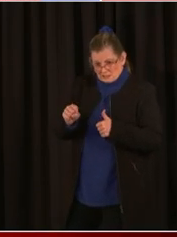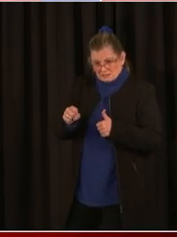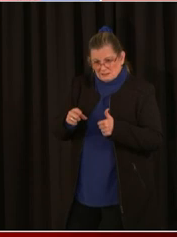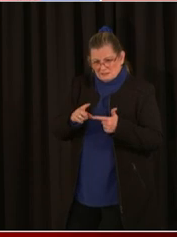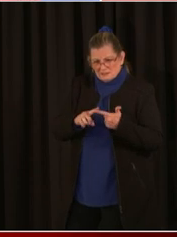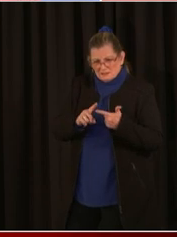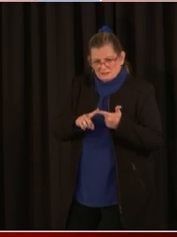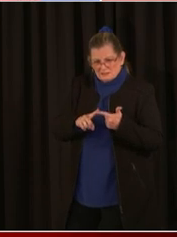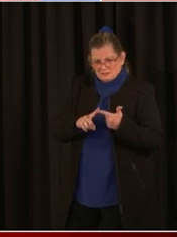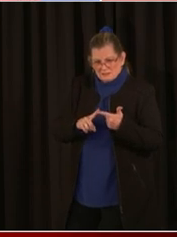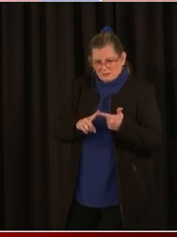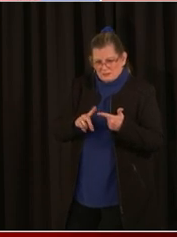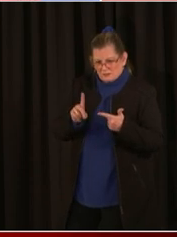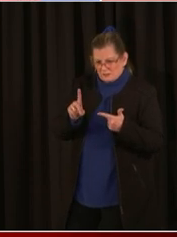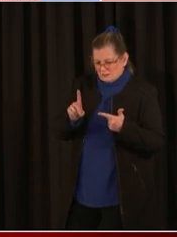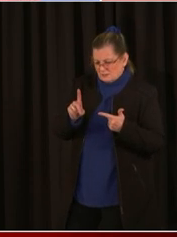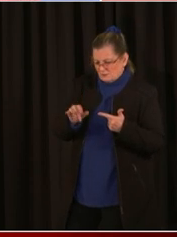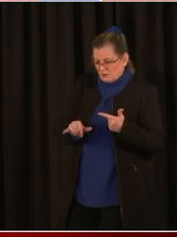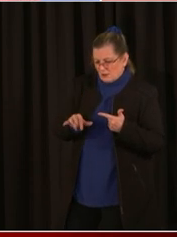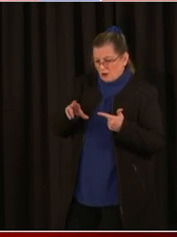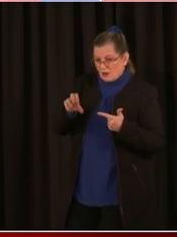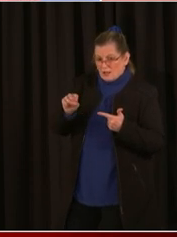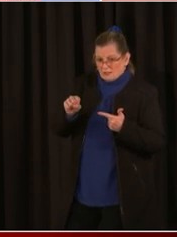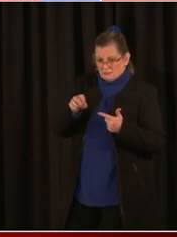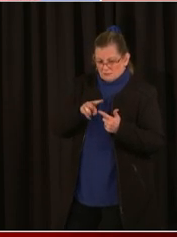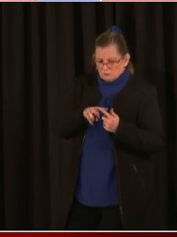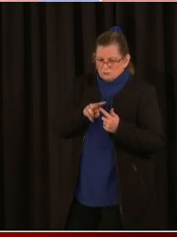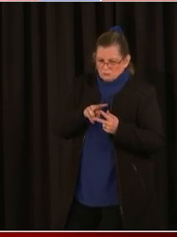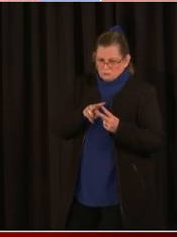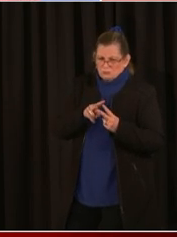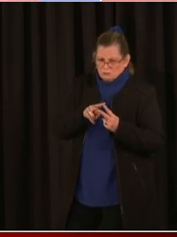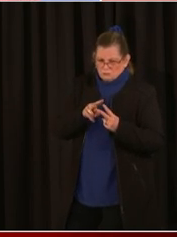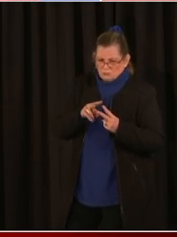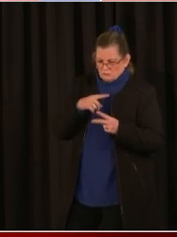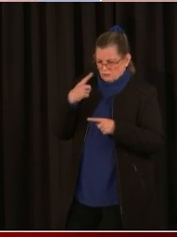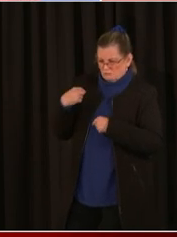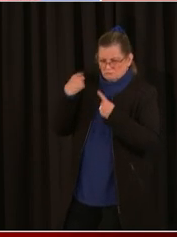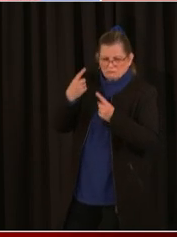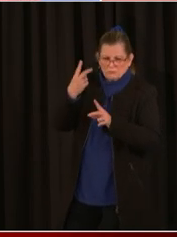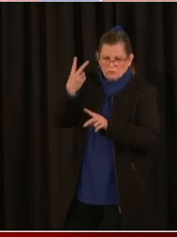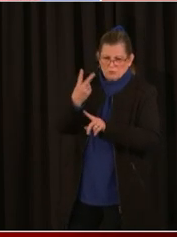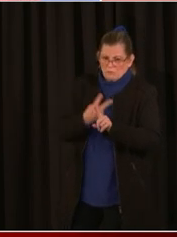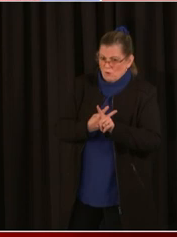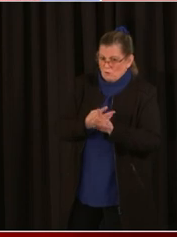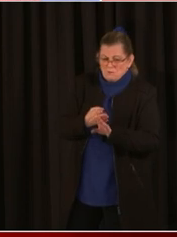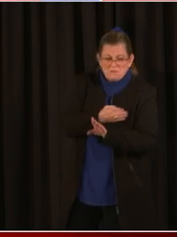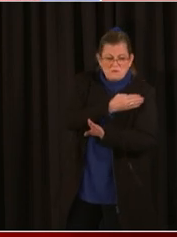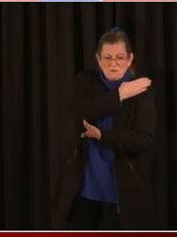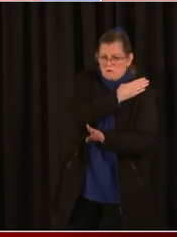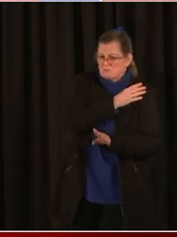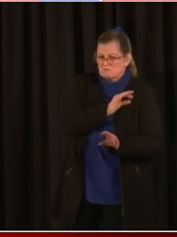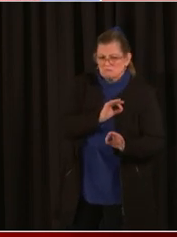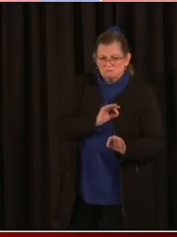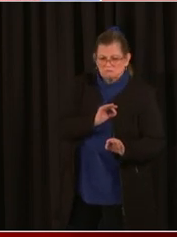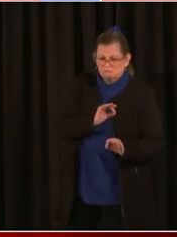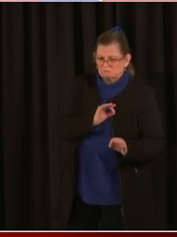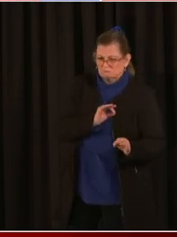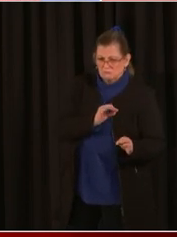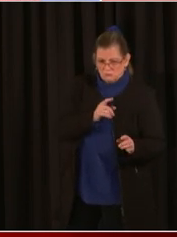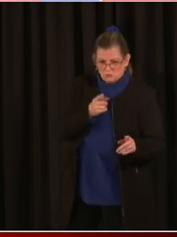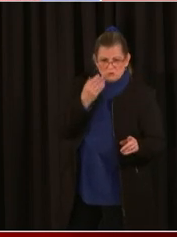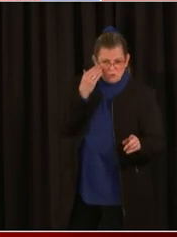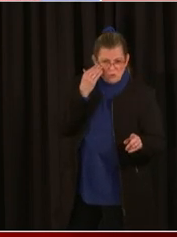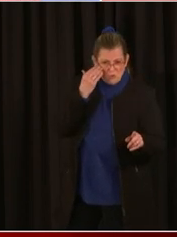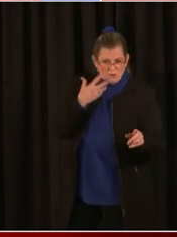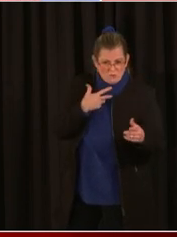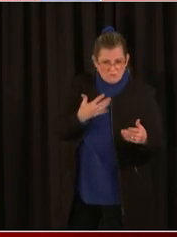recently at DYRS, actually in the last 2 months. And before we did, and